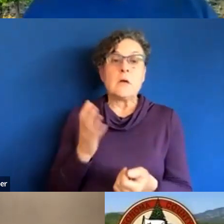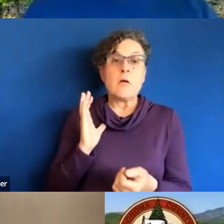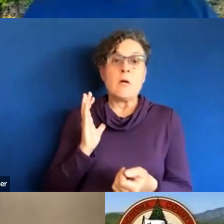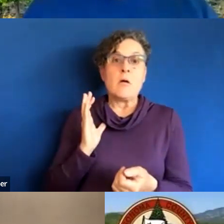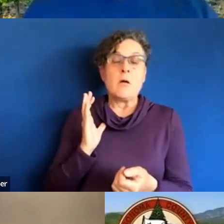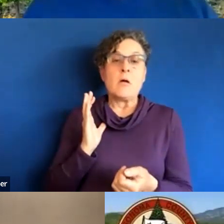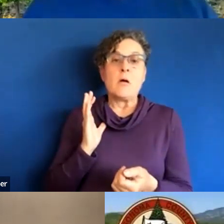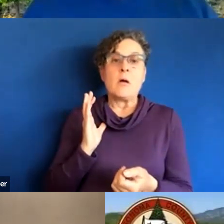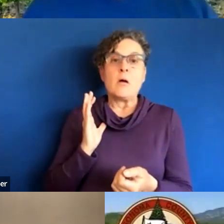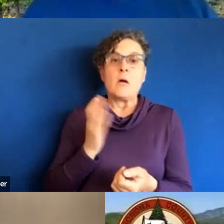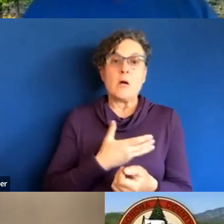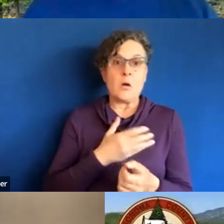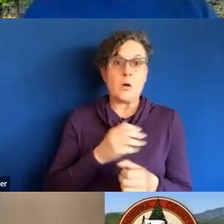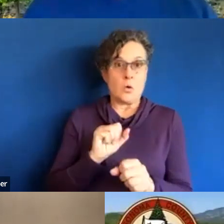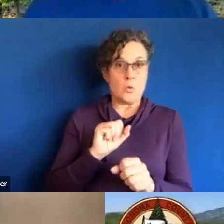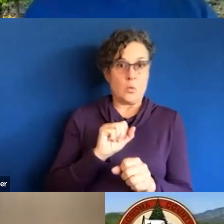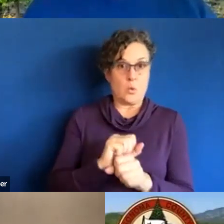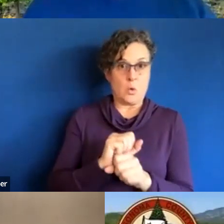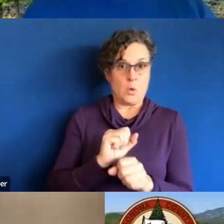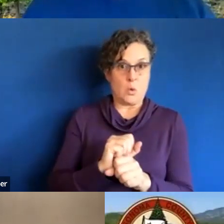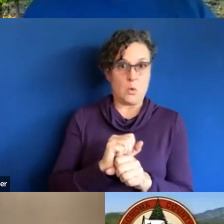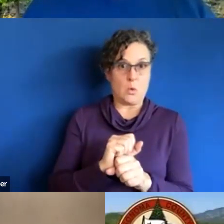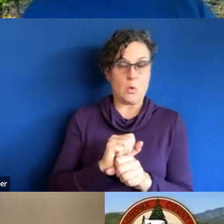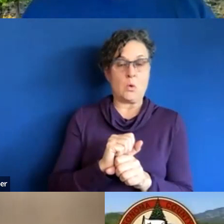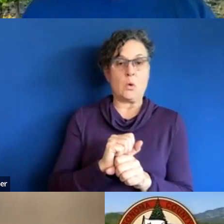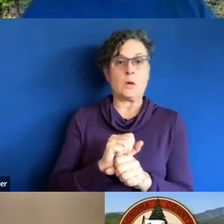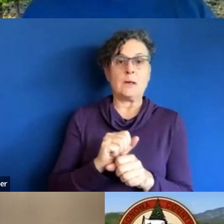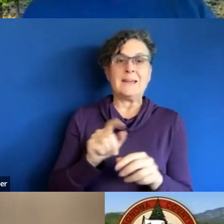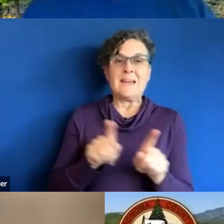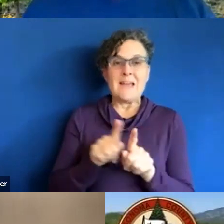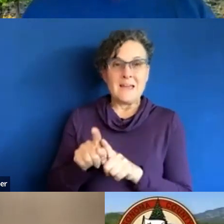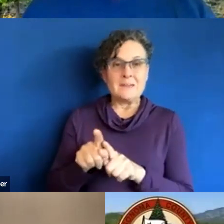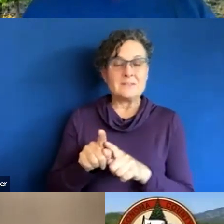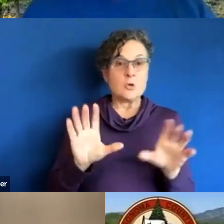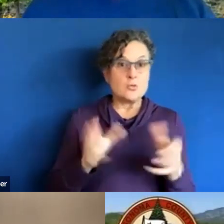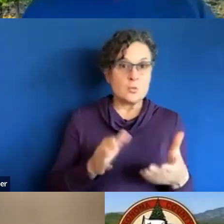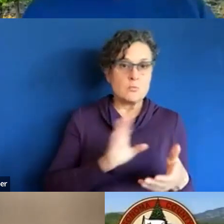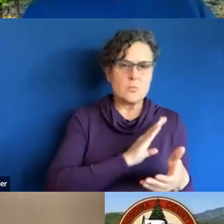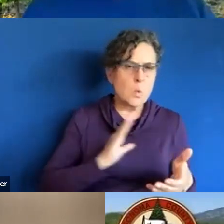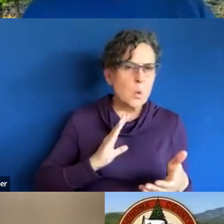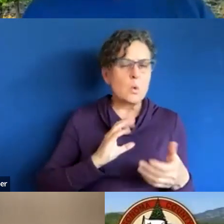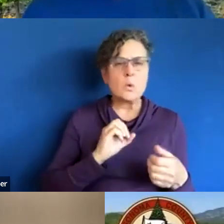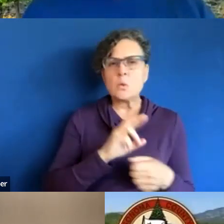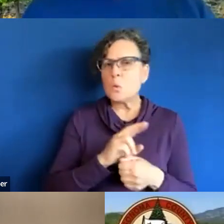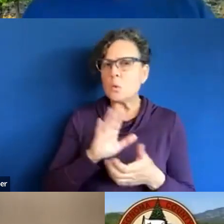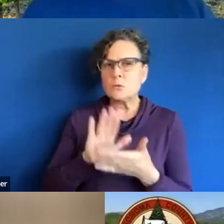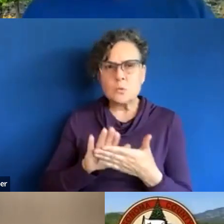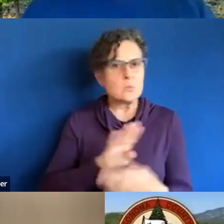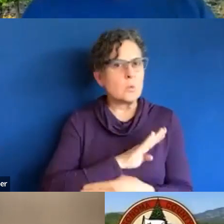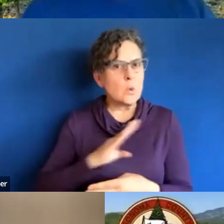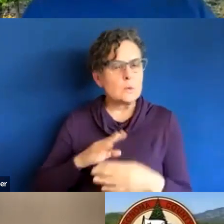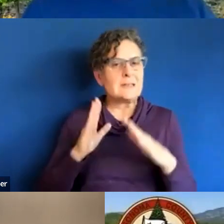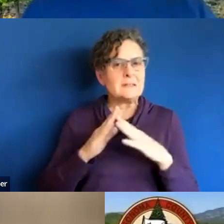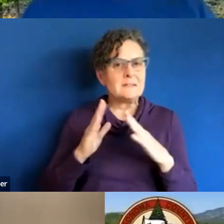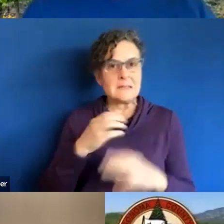allowed as elected officials on a single body, whether that's a special district, a school board, a city council, a board of